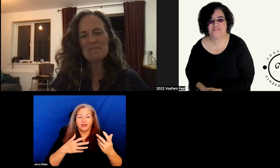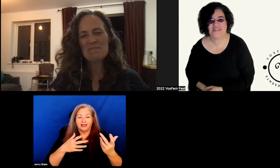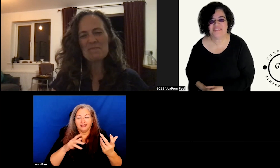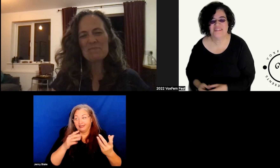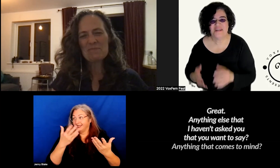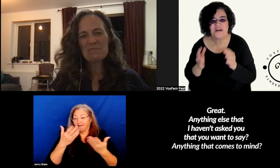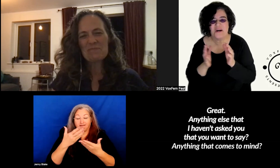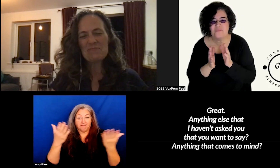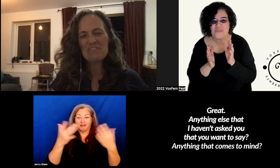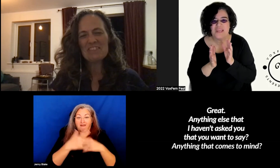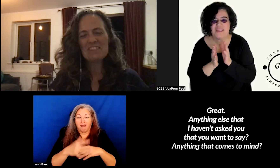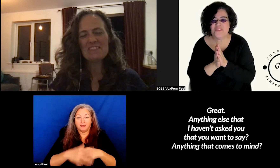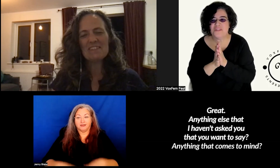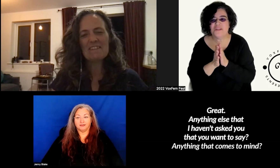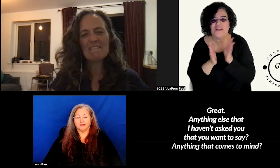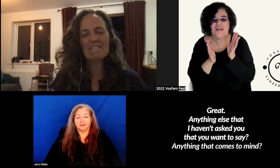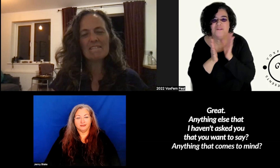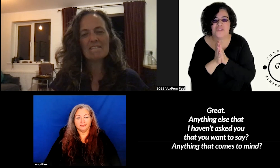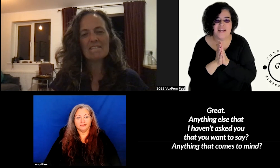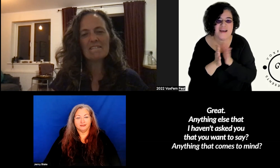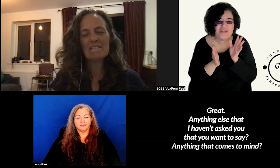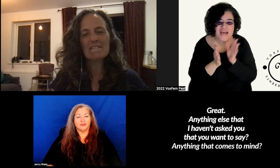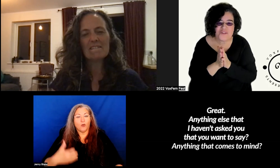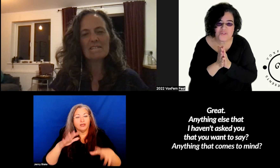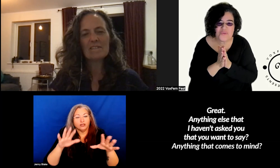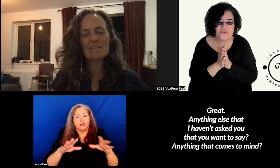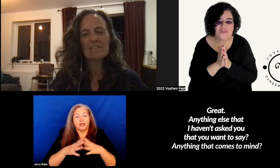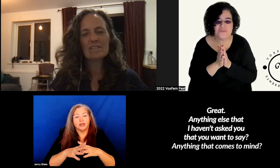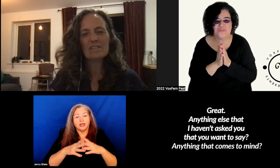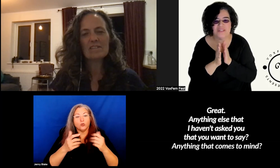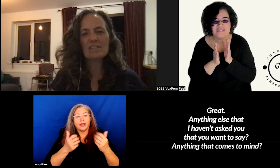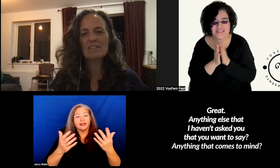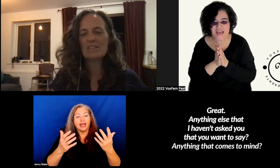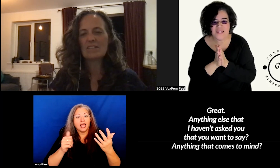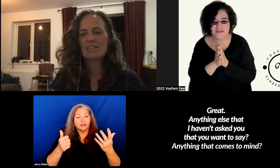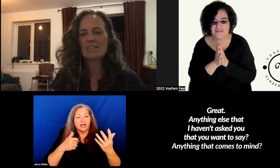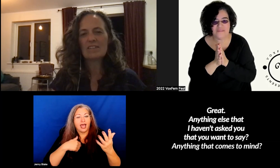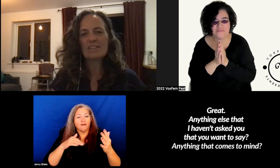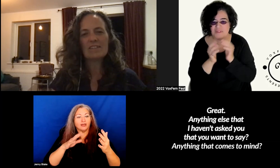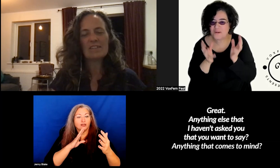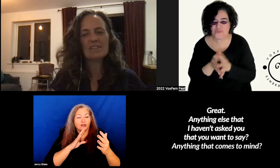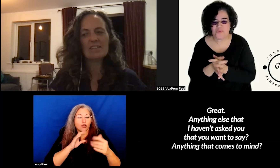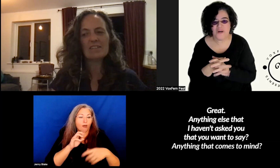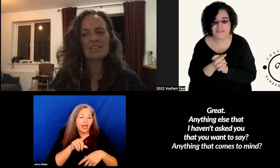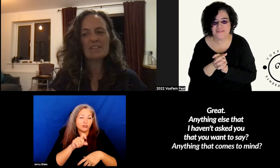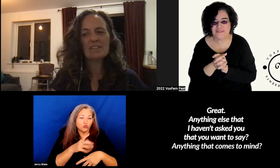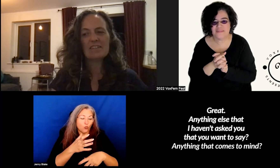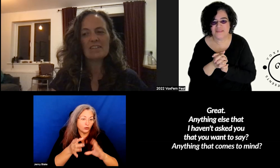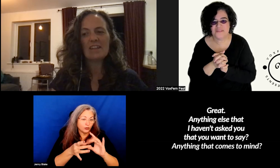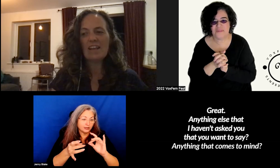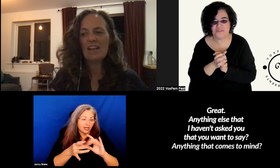That's great. Anything else that I haven't asked you that you want to say? Anything that comes to